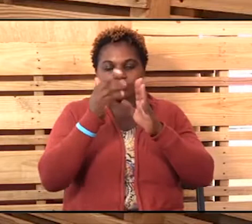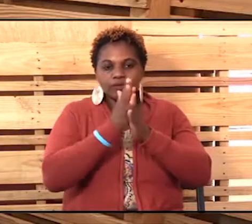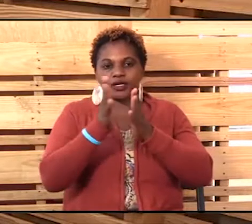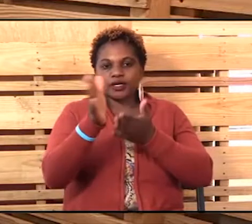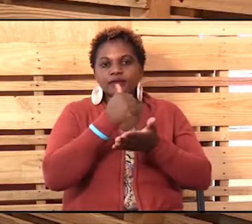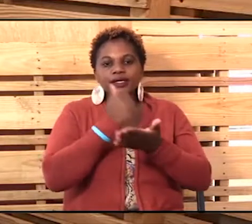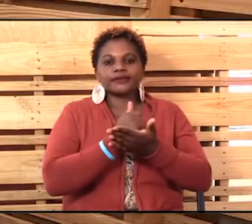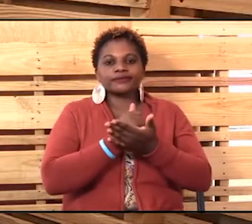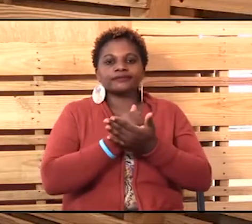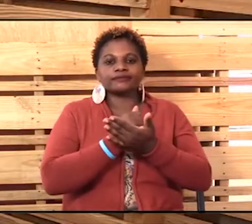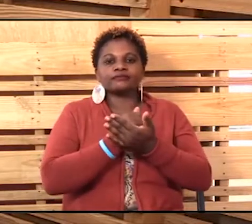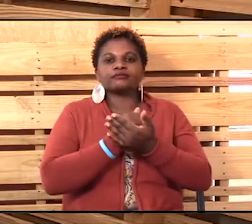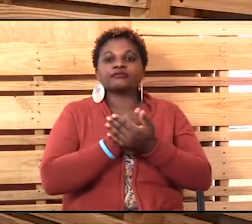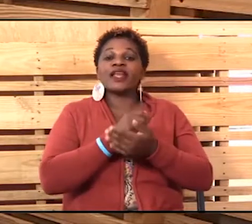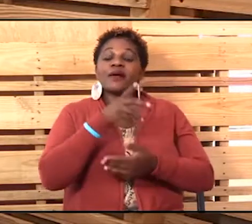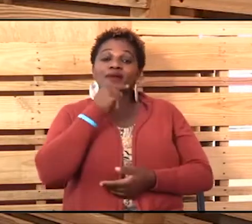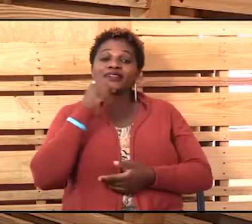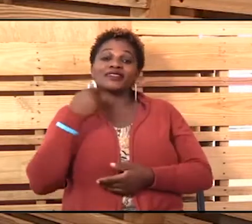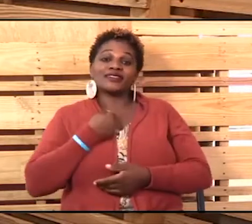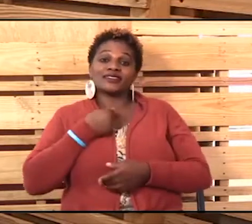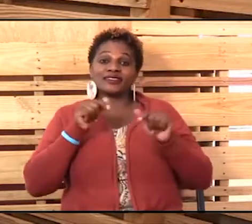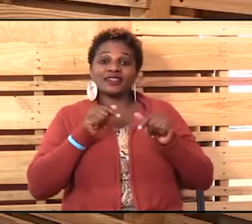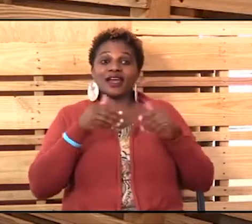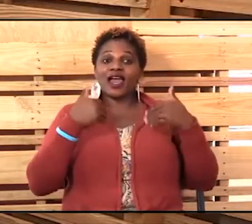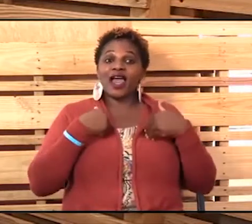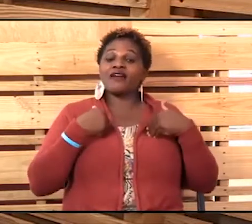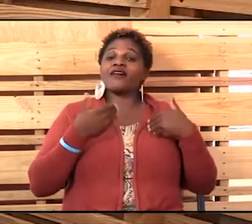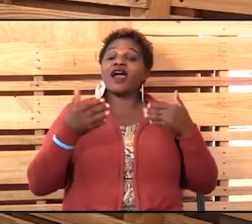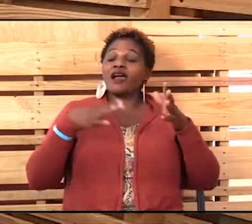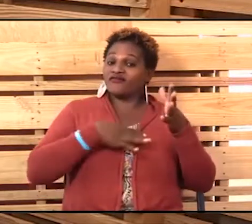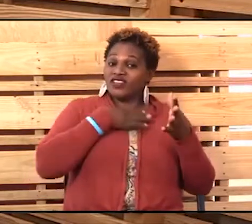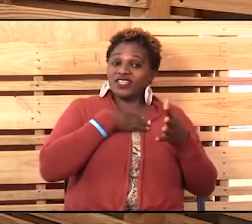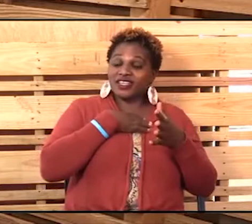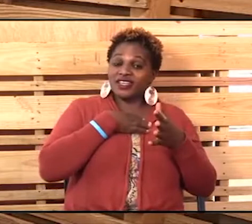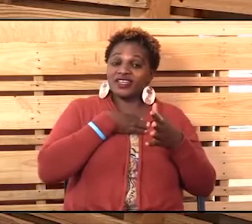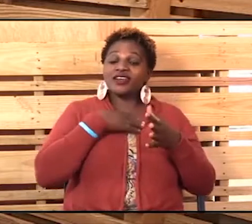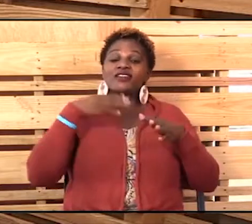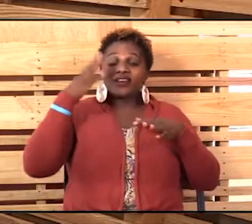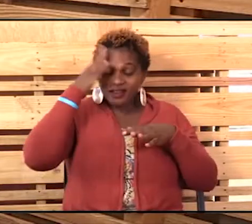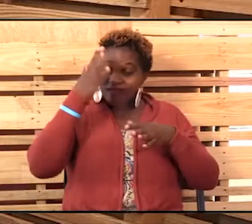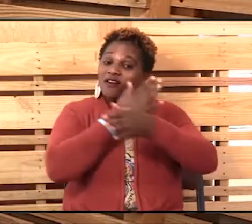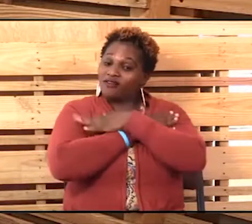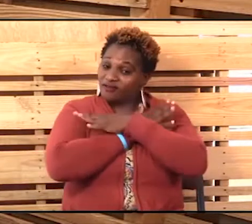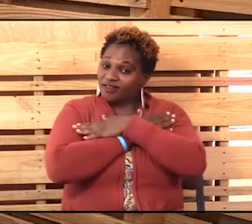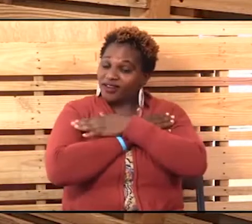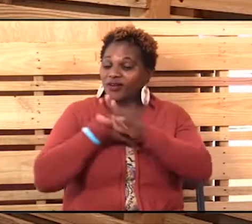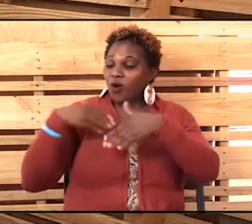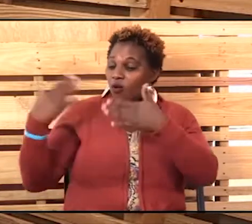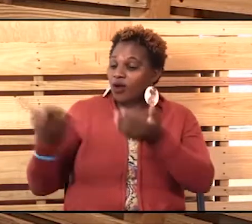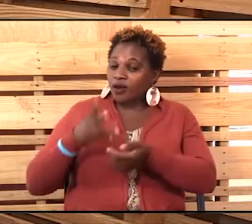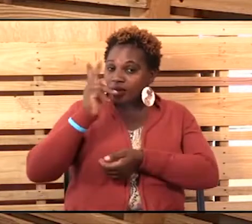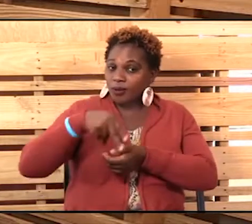pray. Amen. Boys and girls, today we have a guest, a well-known friend. Welcome,